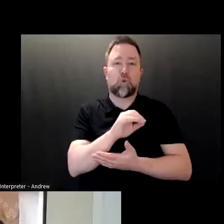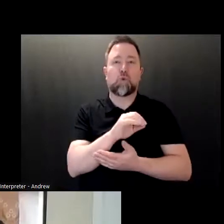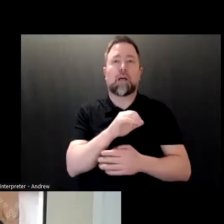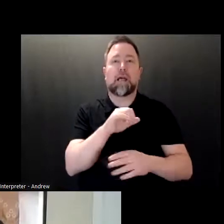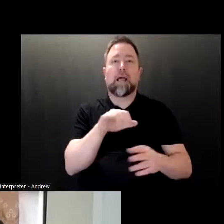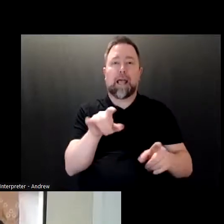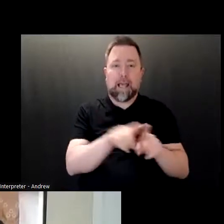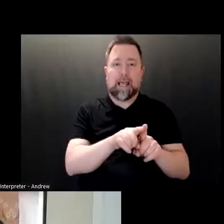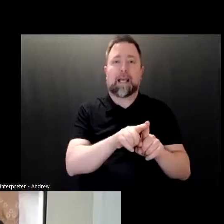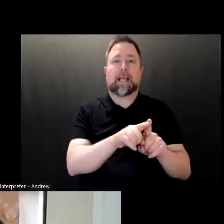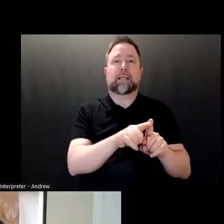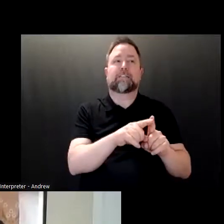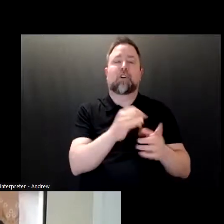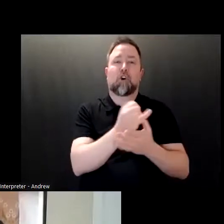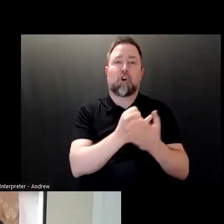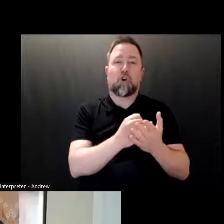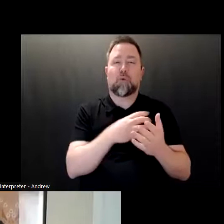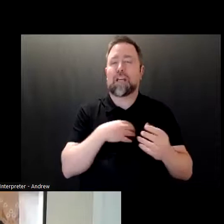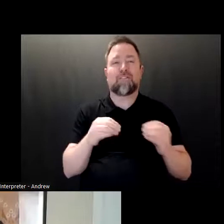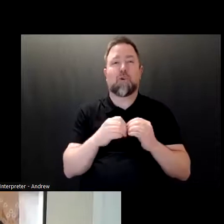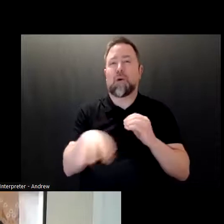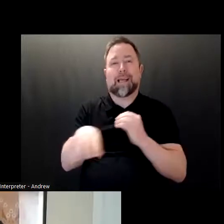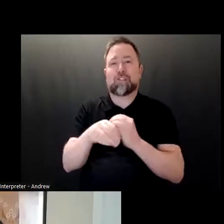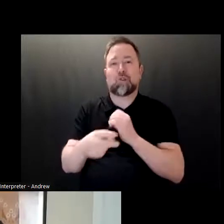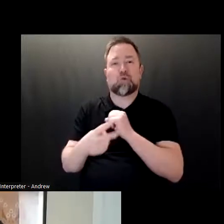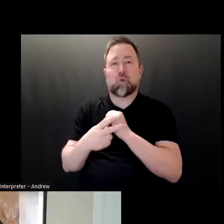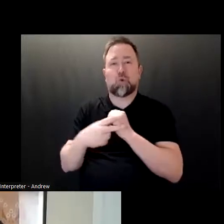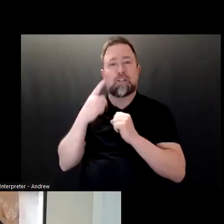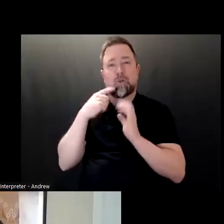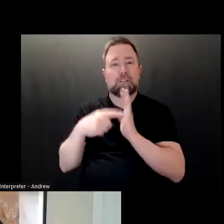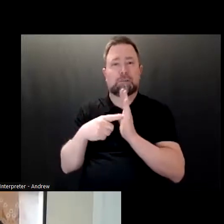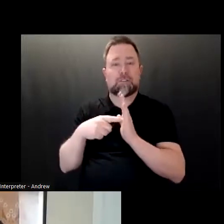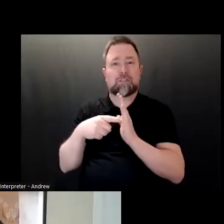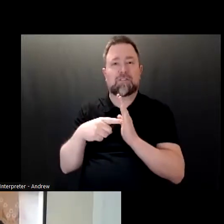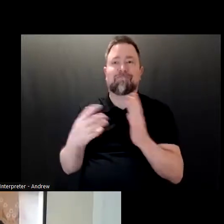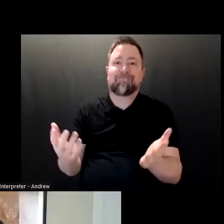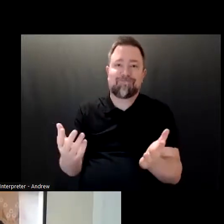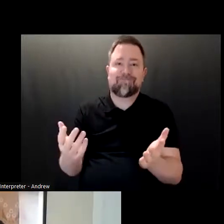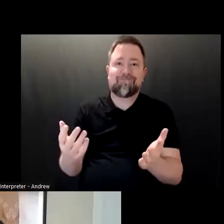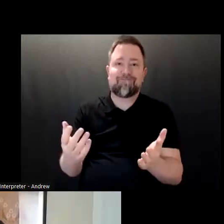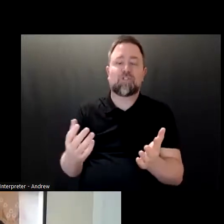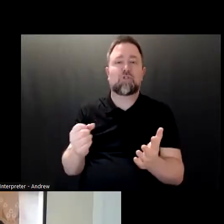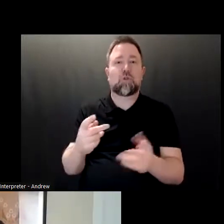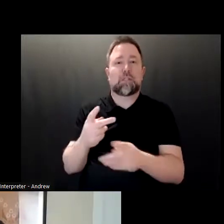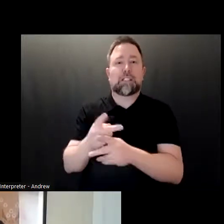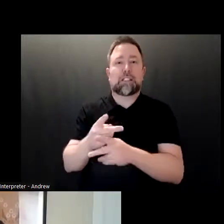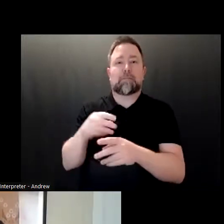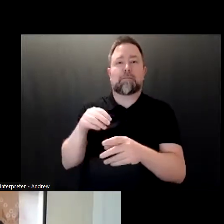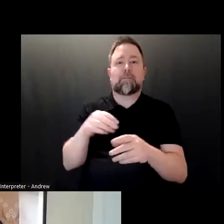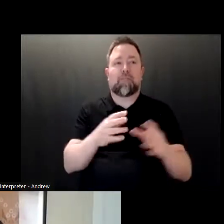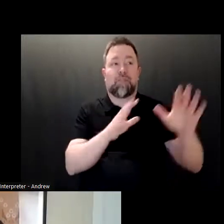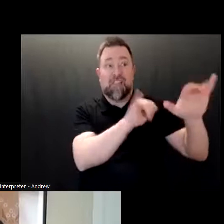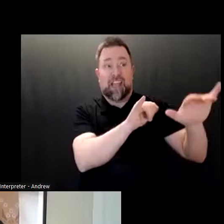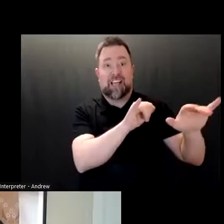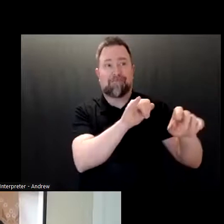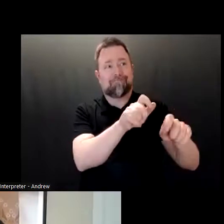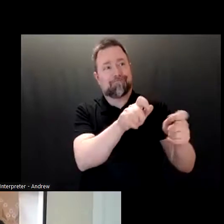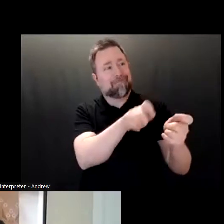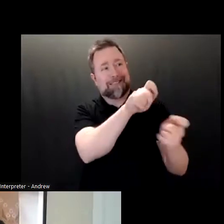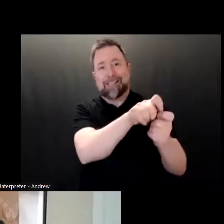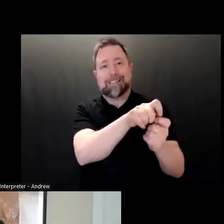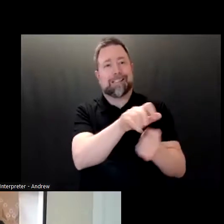programs like the one we're doing today. By necessity in 2020, that began. But